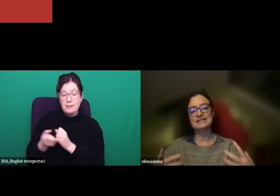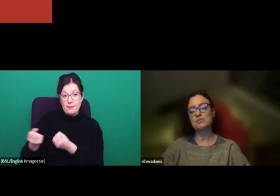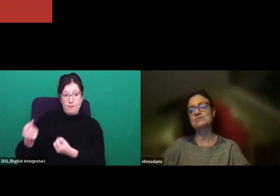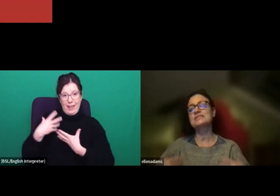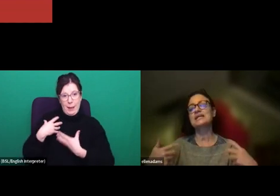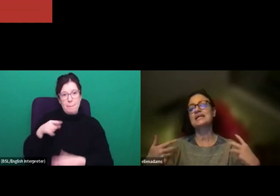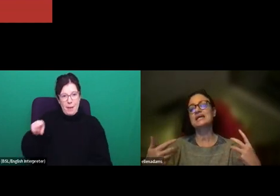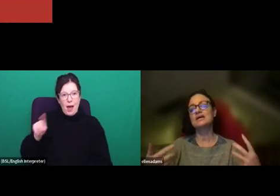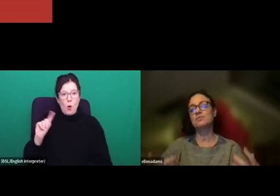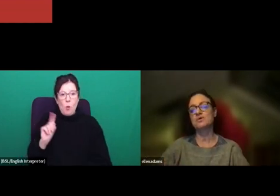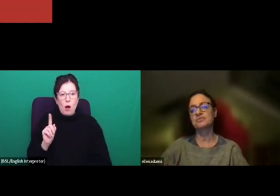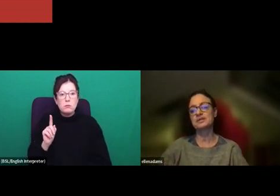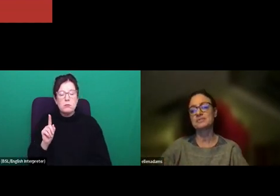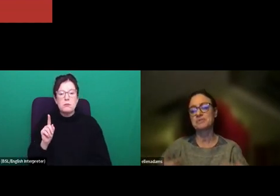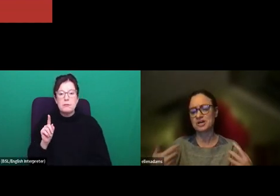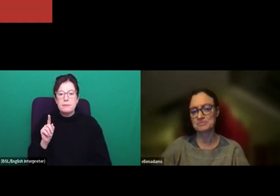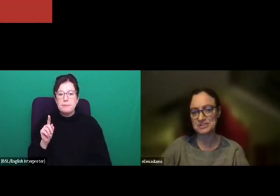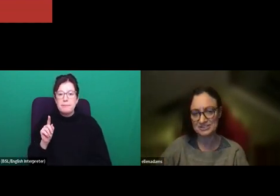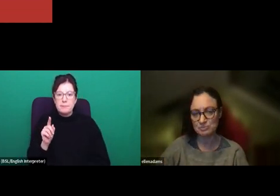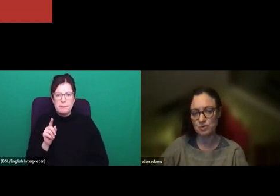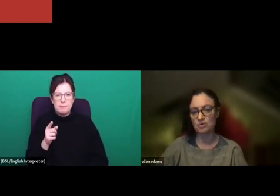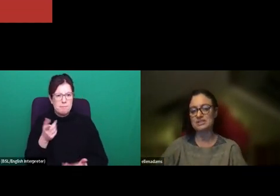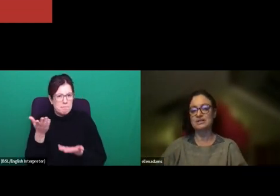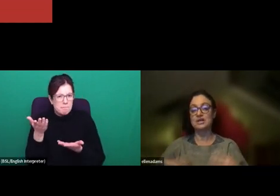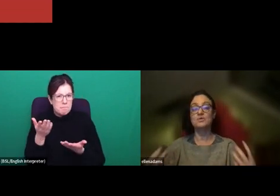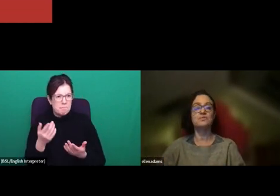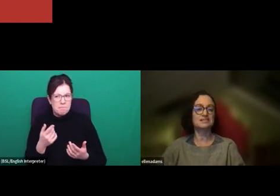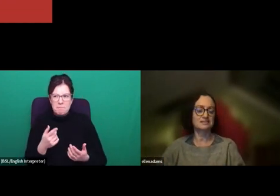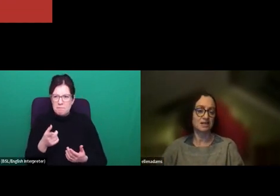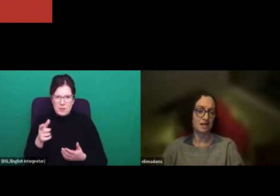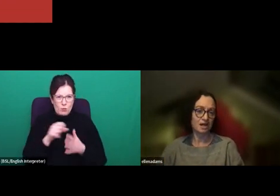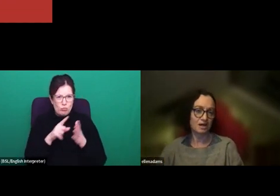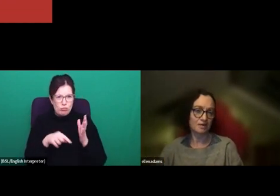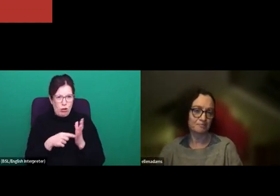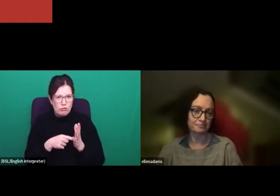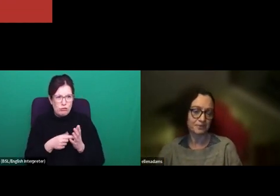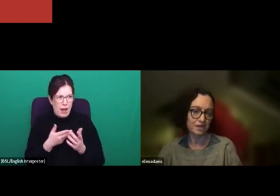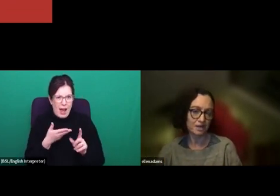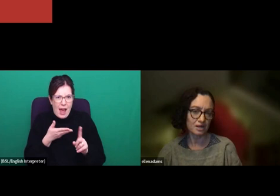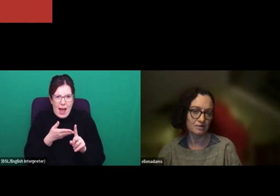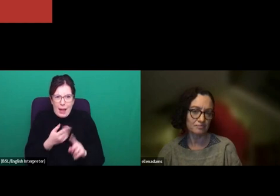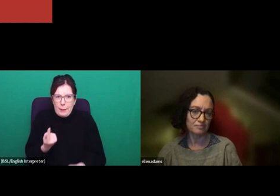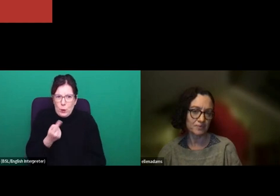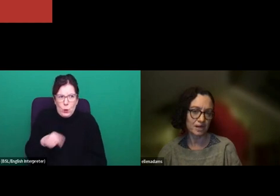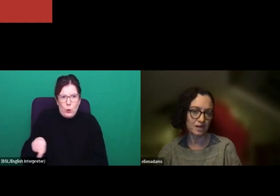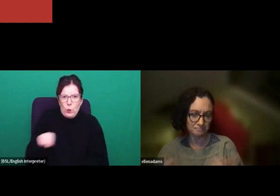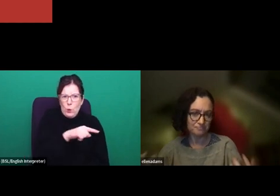that it wasn't clear what the purpose was and who this